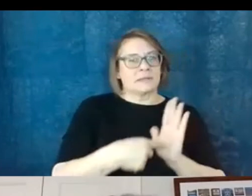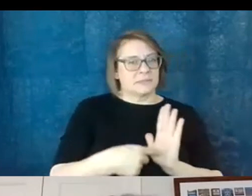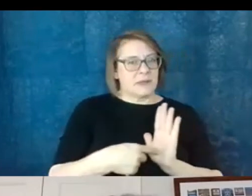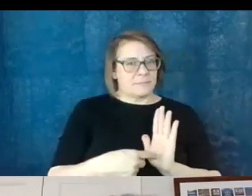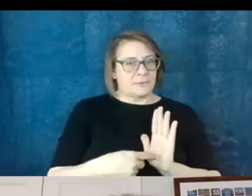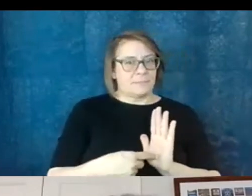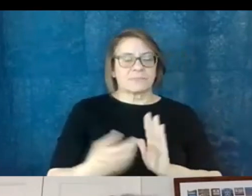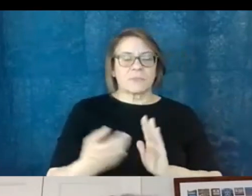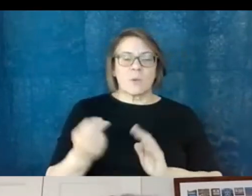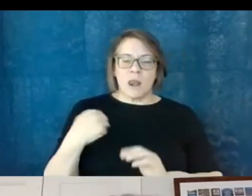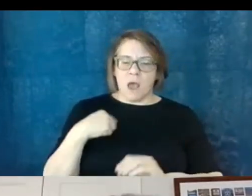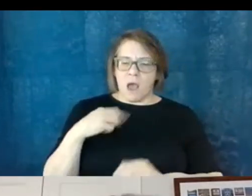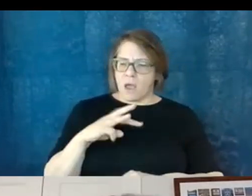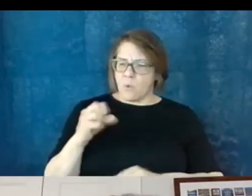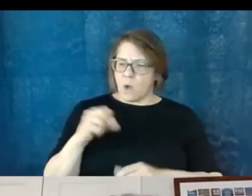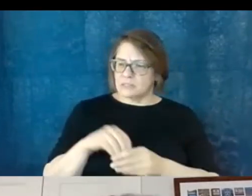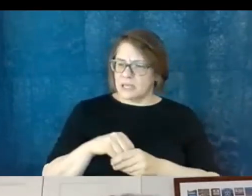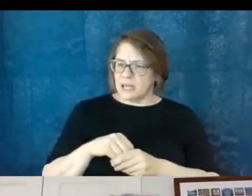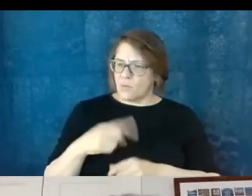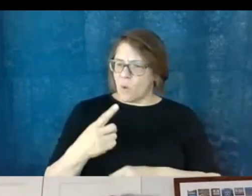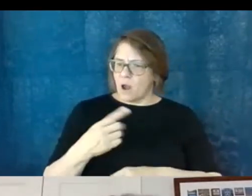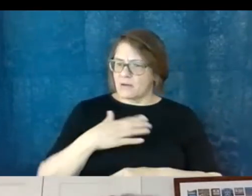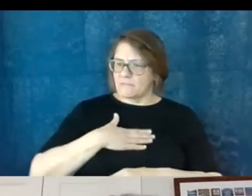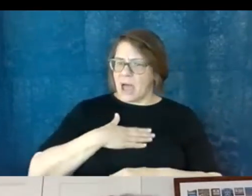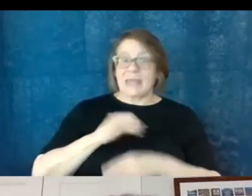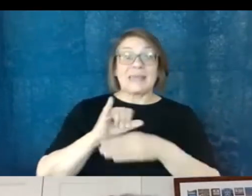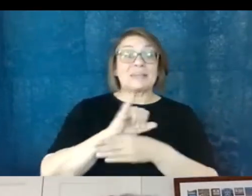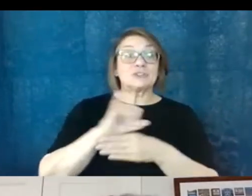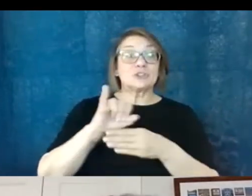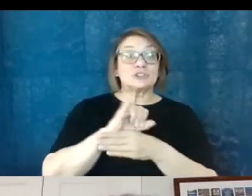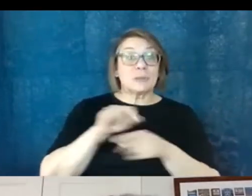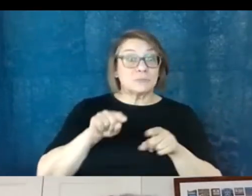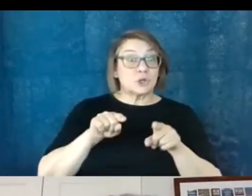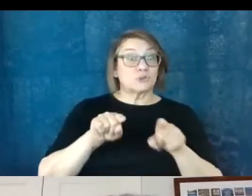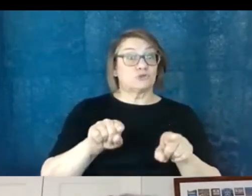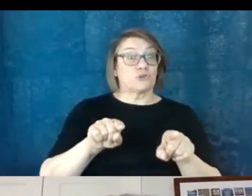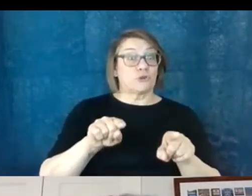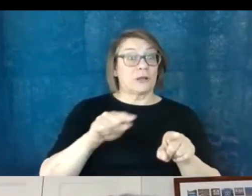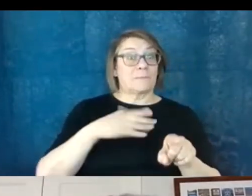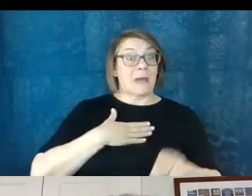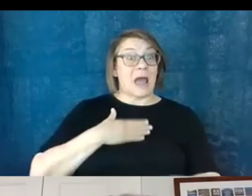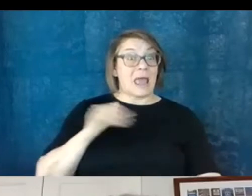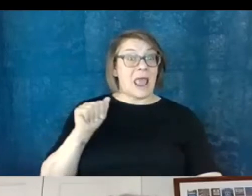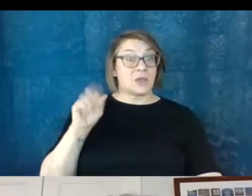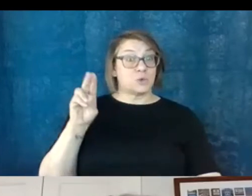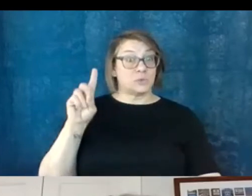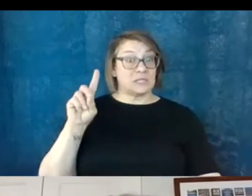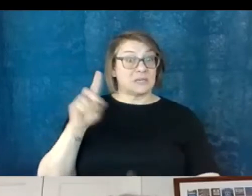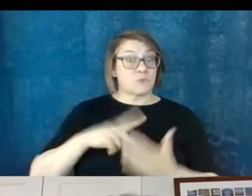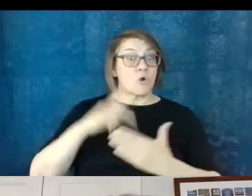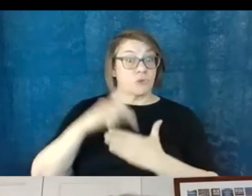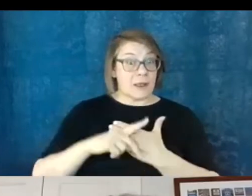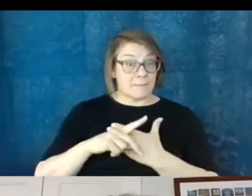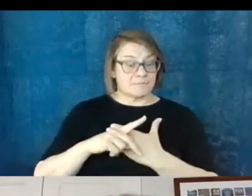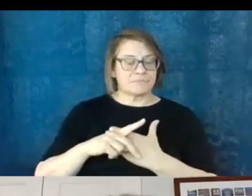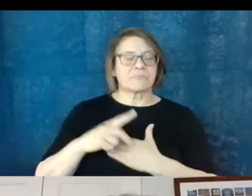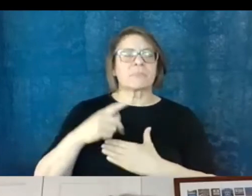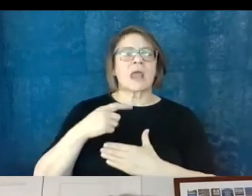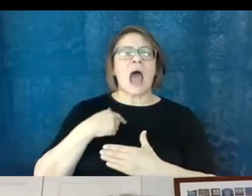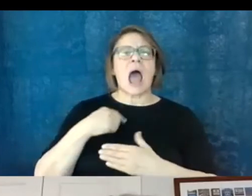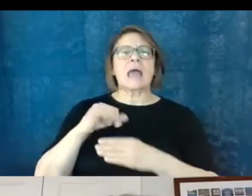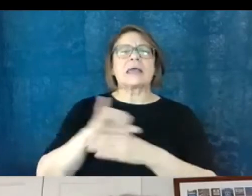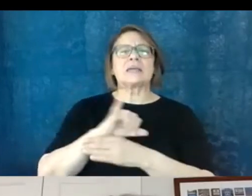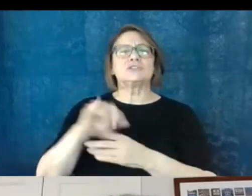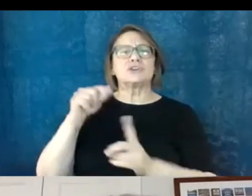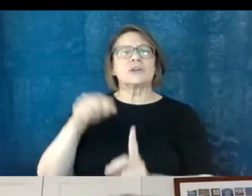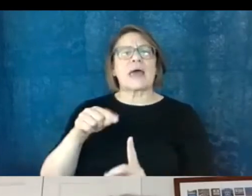I was in one of my internships during my AUD degree program, I was interning at